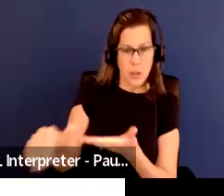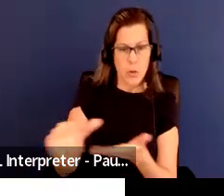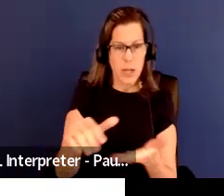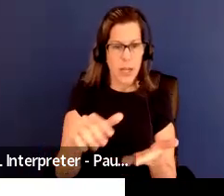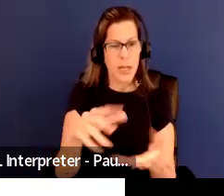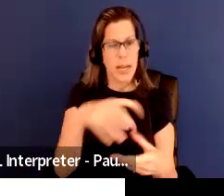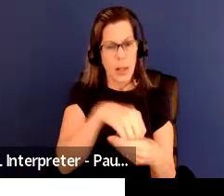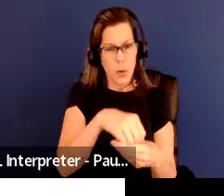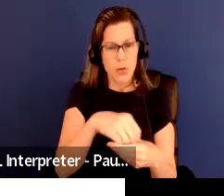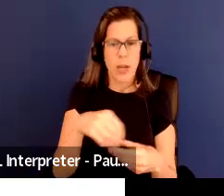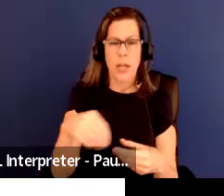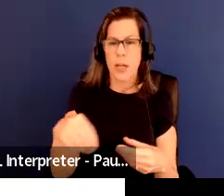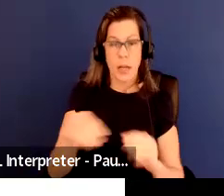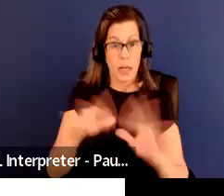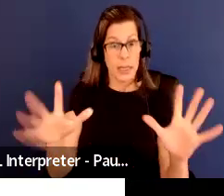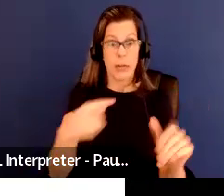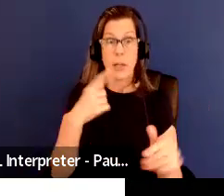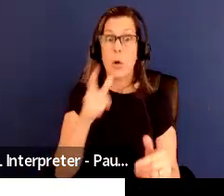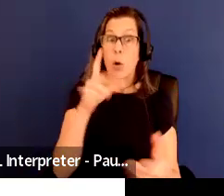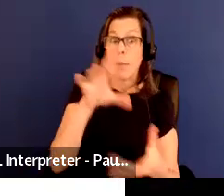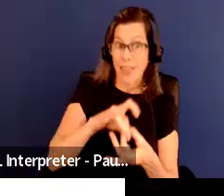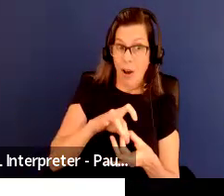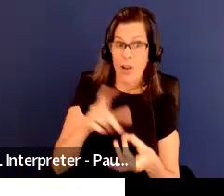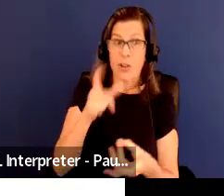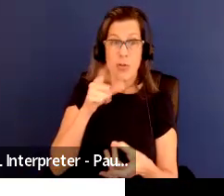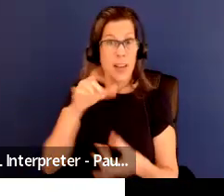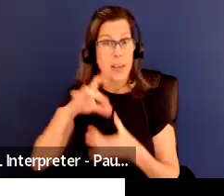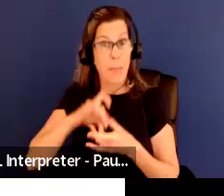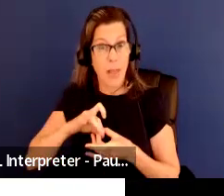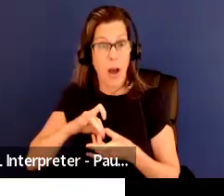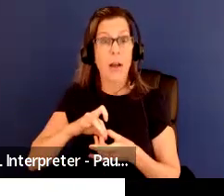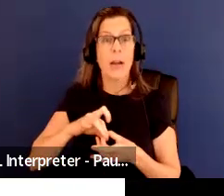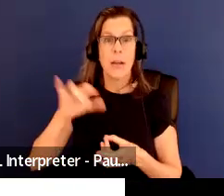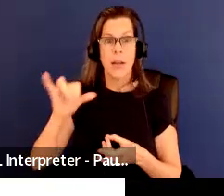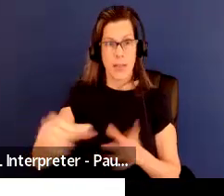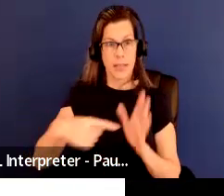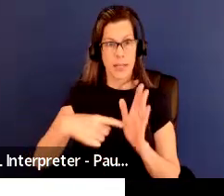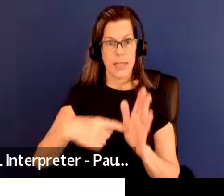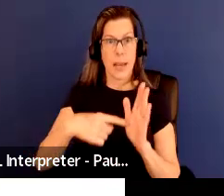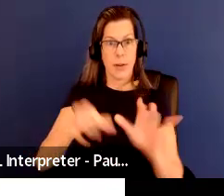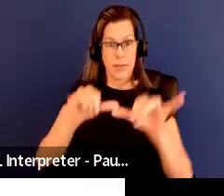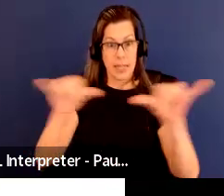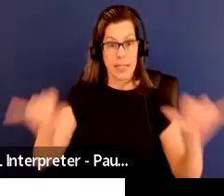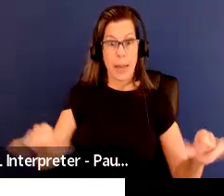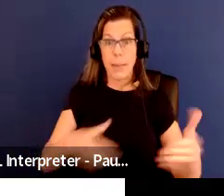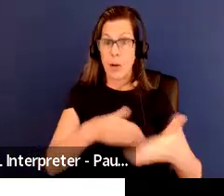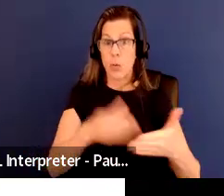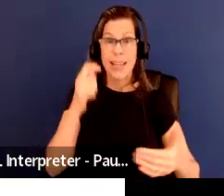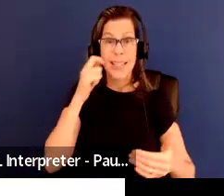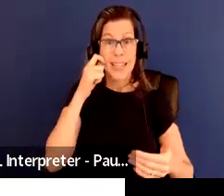inclusion clearly tells you who belongs, who doesn't belong. That is an example of systemic racism.